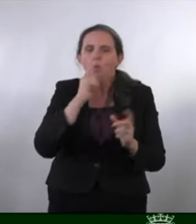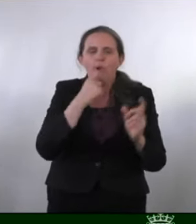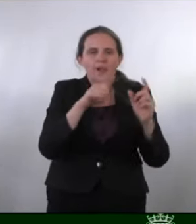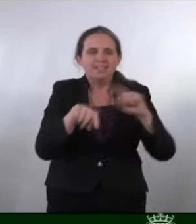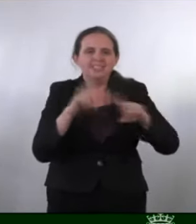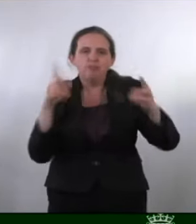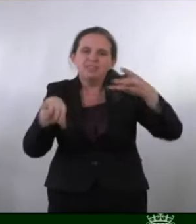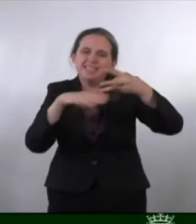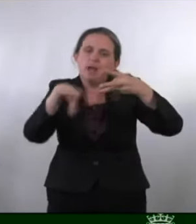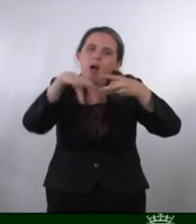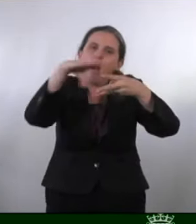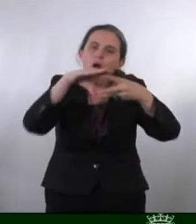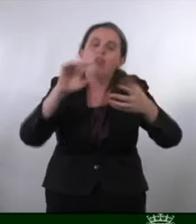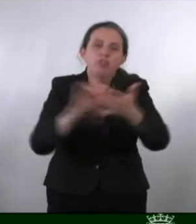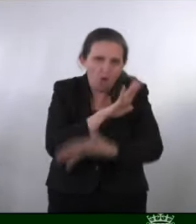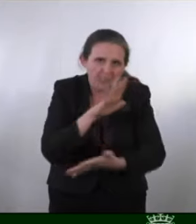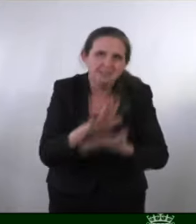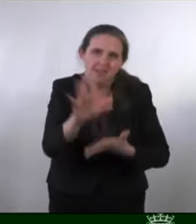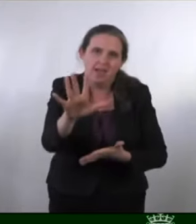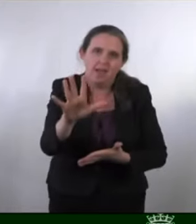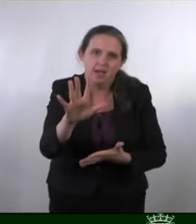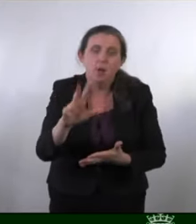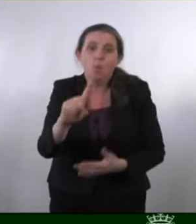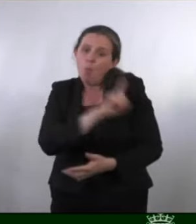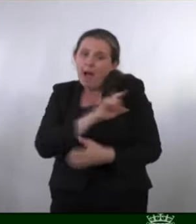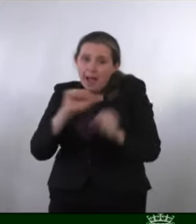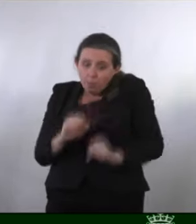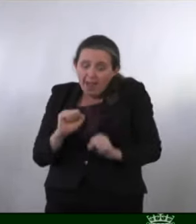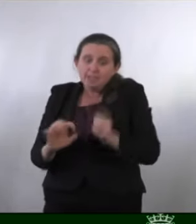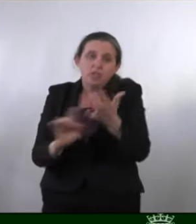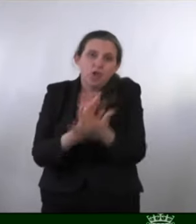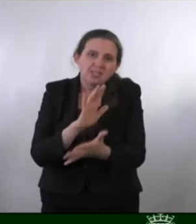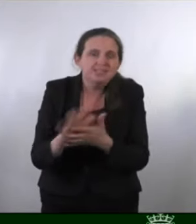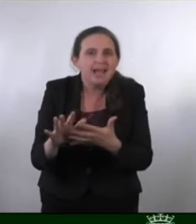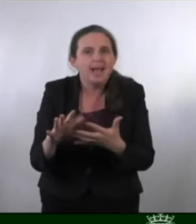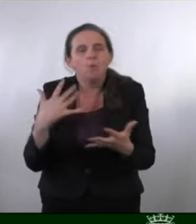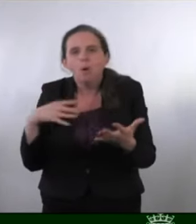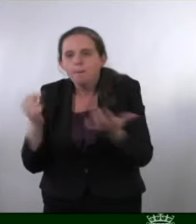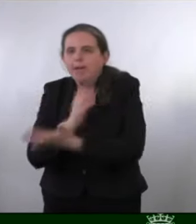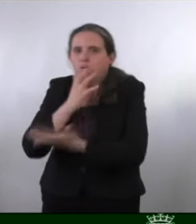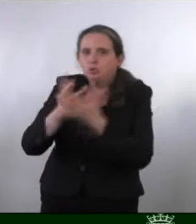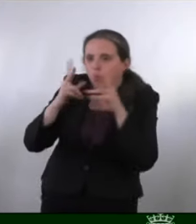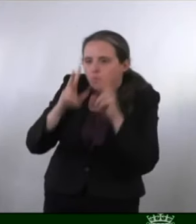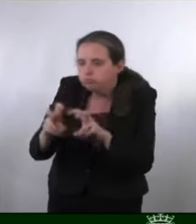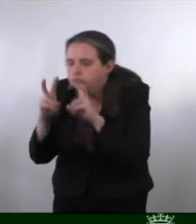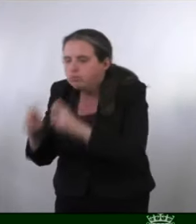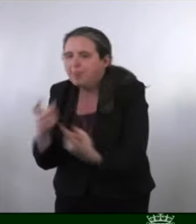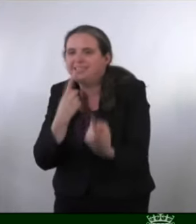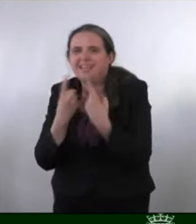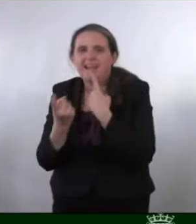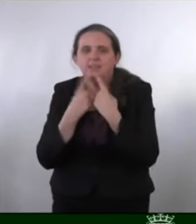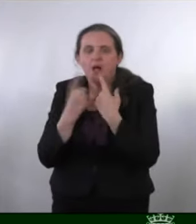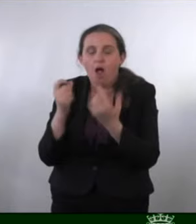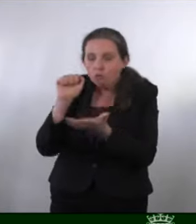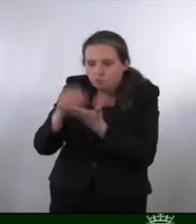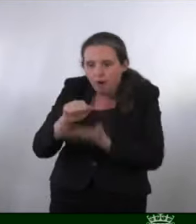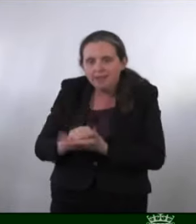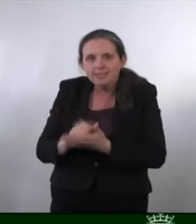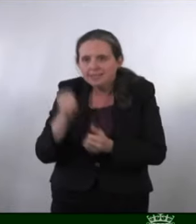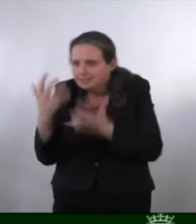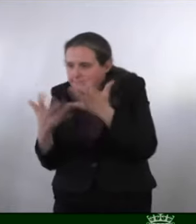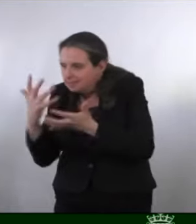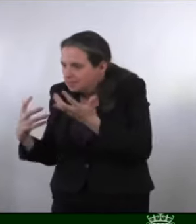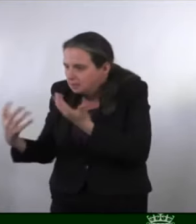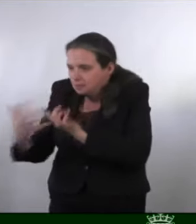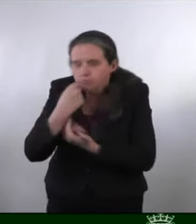into. And of course, she's right that we've got to have plans for the whole of our economy to bounce back,